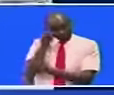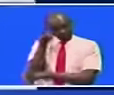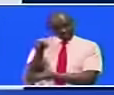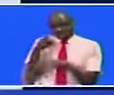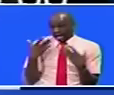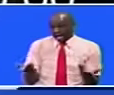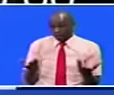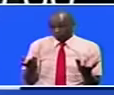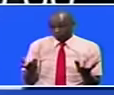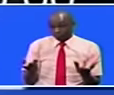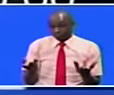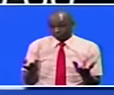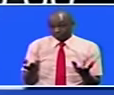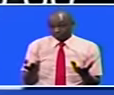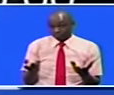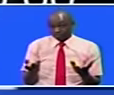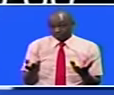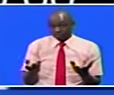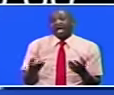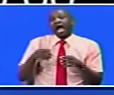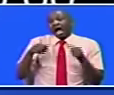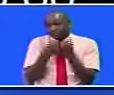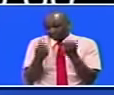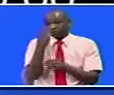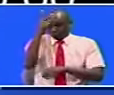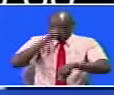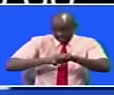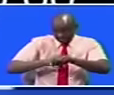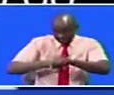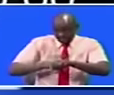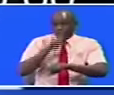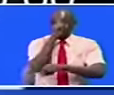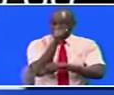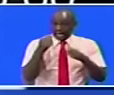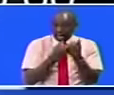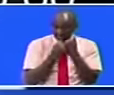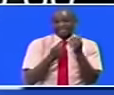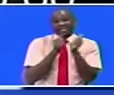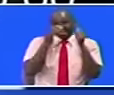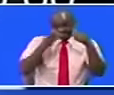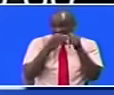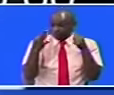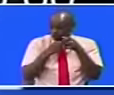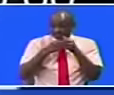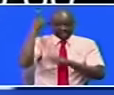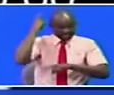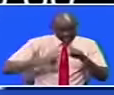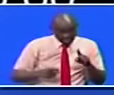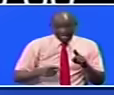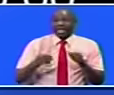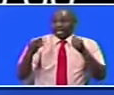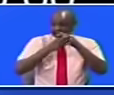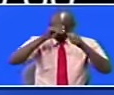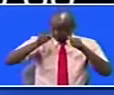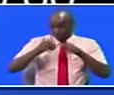Singoi Murkomen and Sigei Advocates, was done in two transactions. One, on the 19th of August last year, for 8